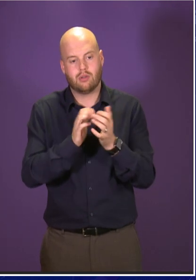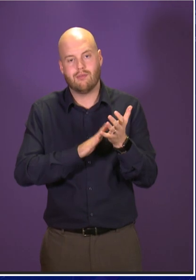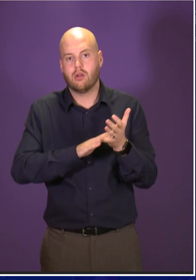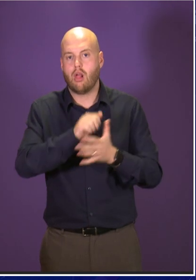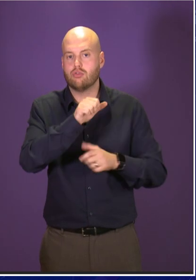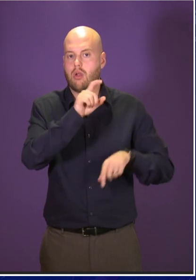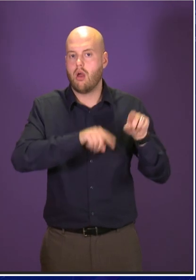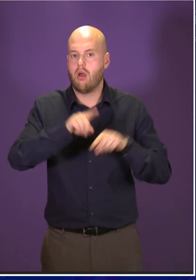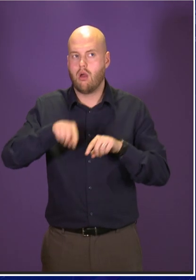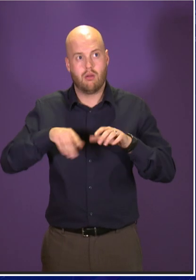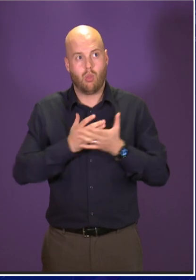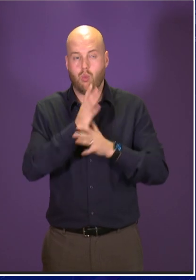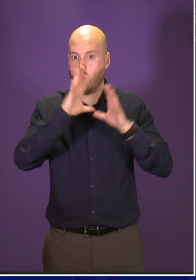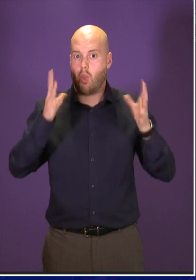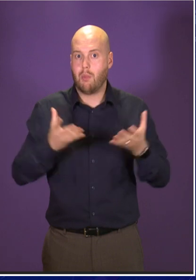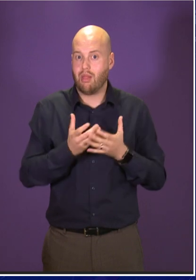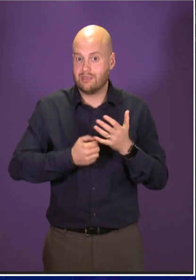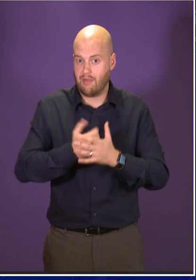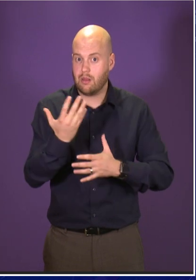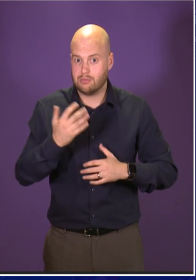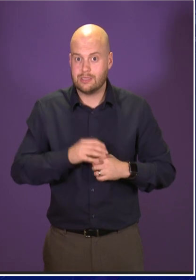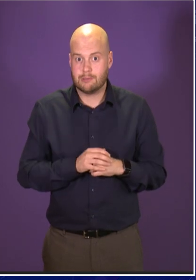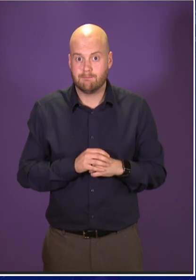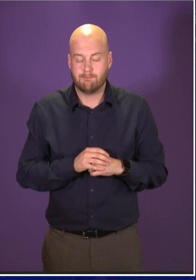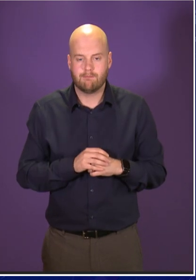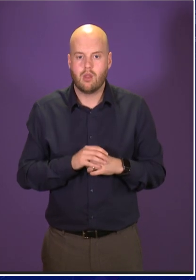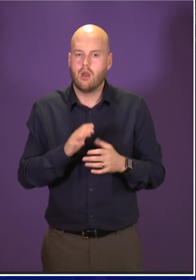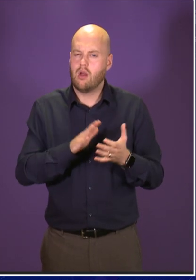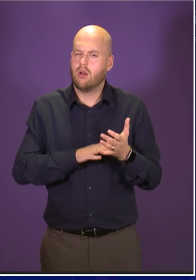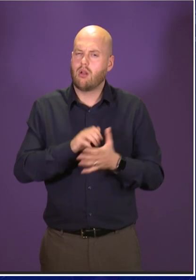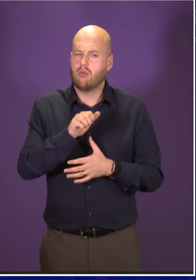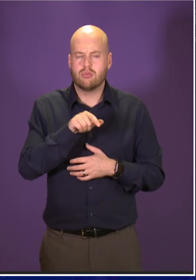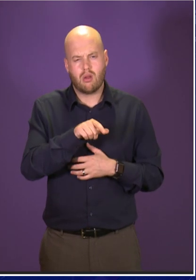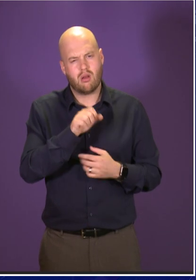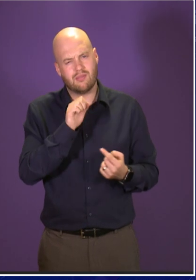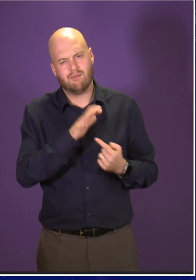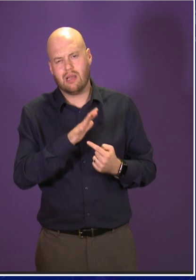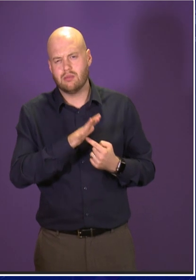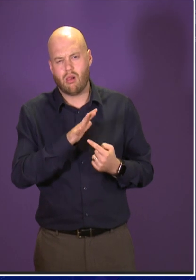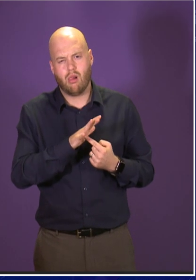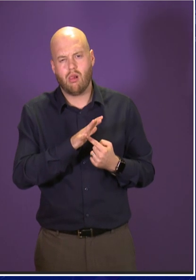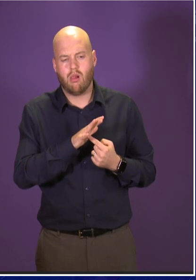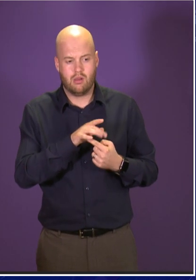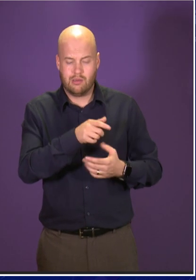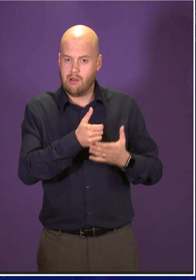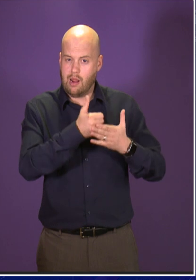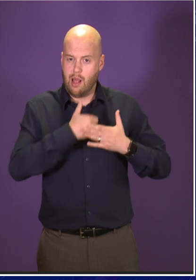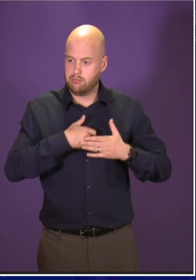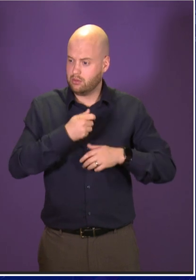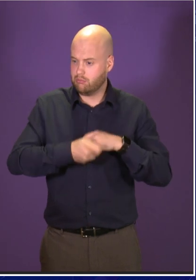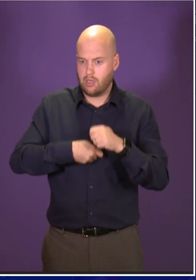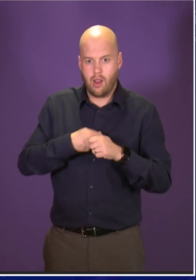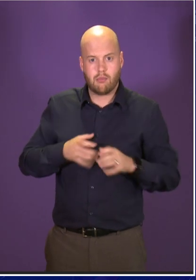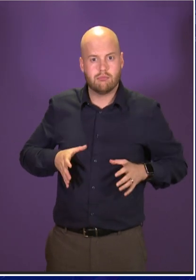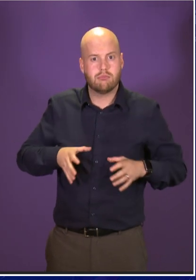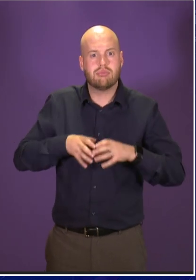global development. Culture is the vital ability for expression and symbolic constructions. It allows